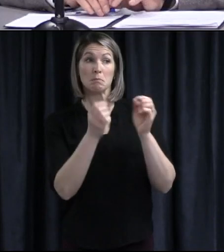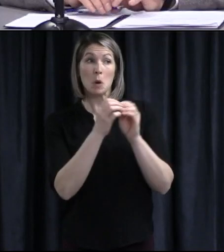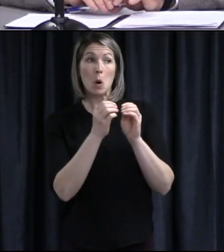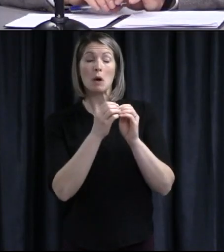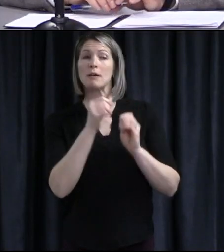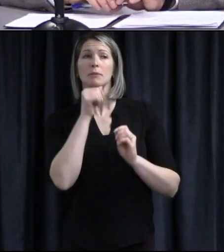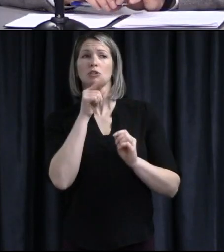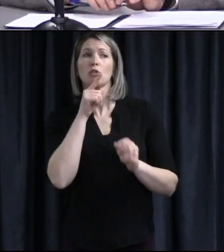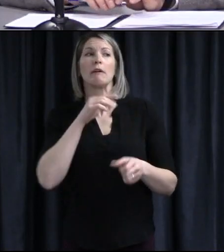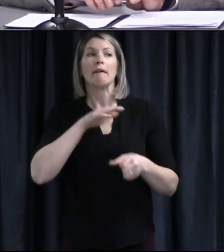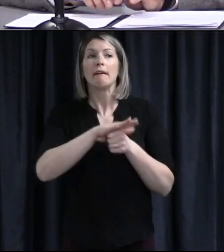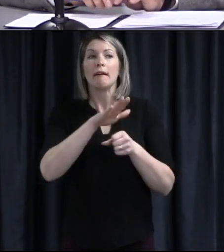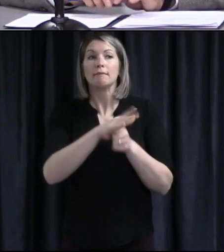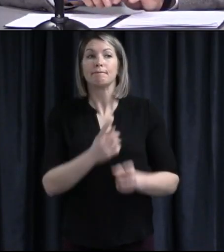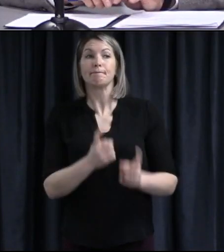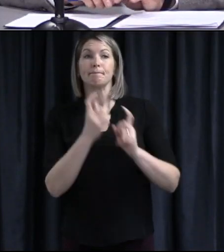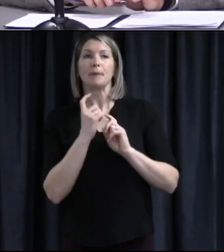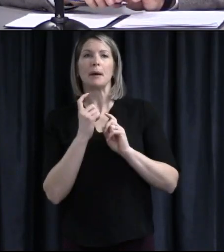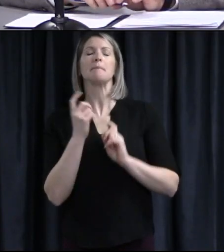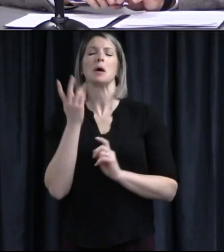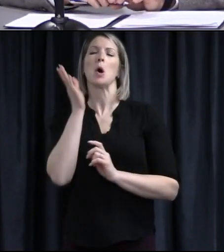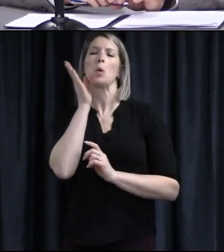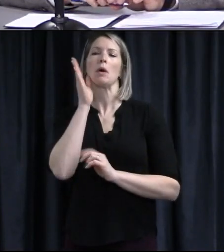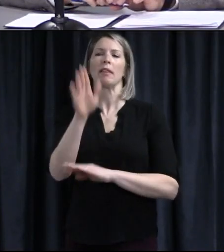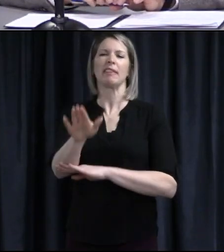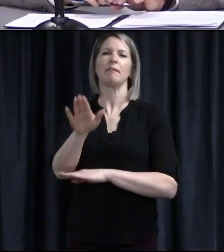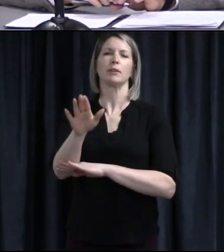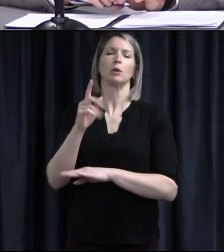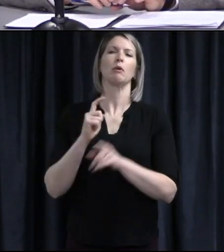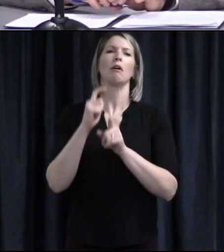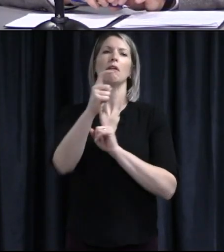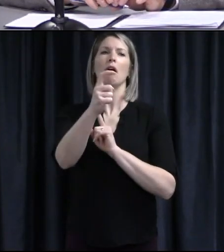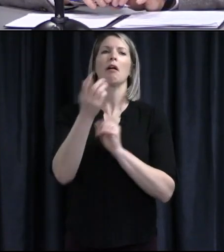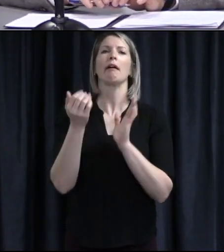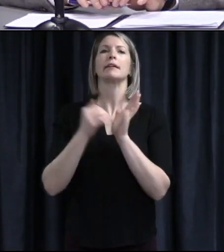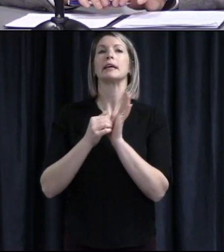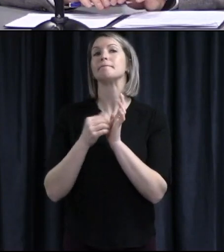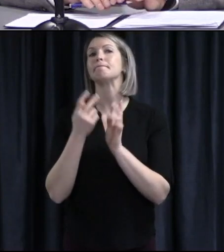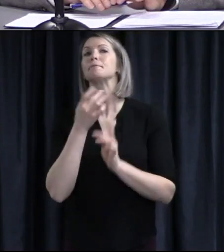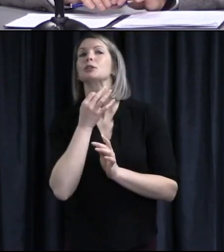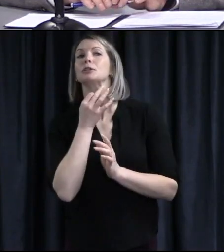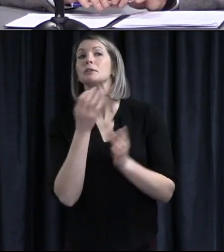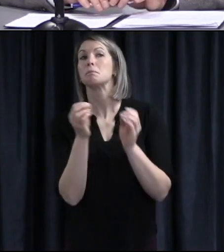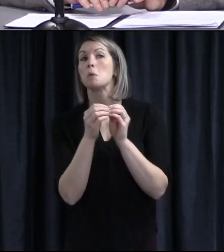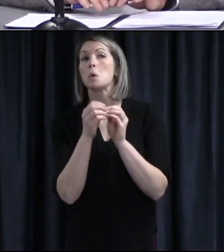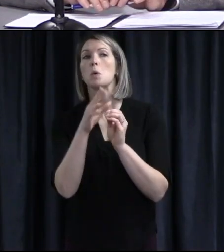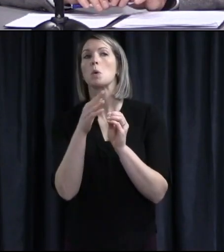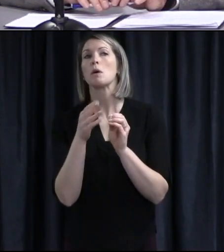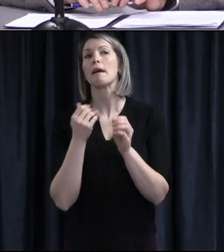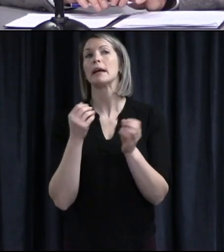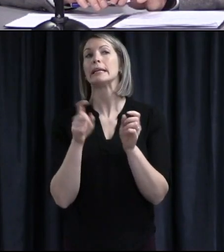will be talking to Minister Hajdu a little bit later on today to rectify that.